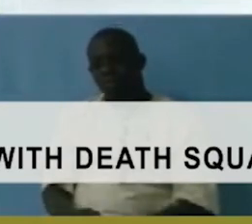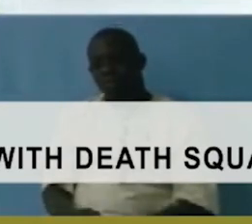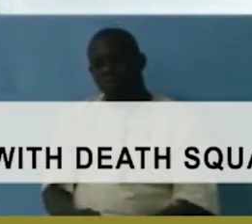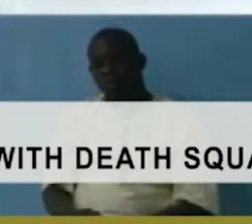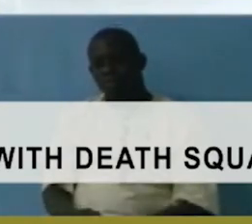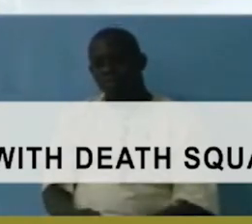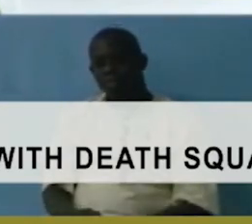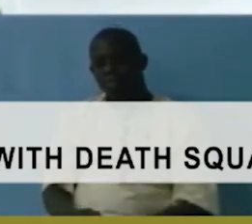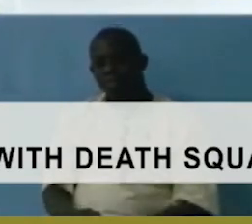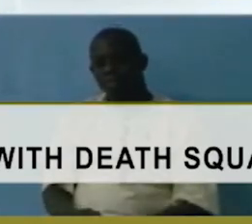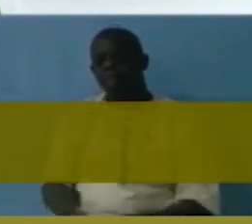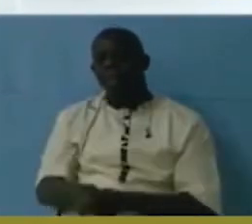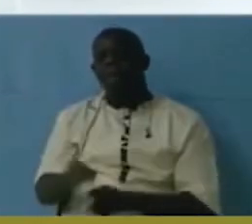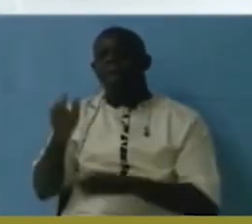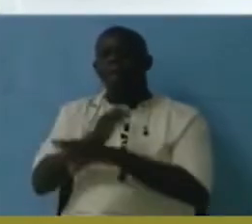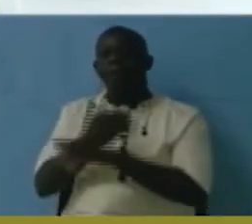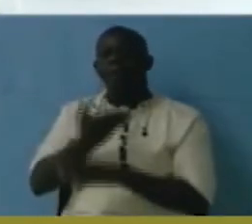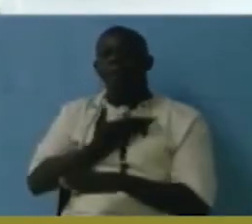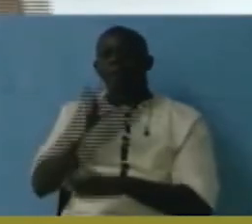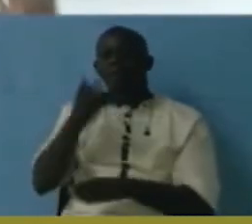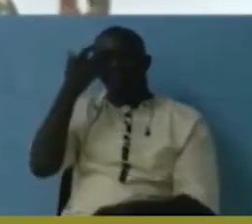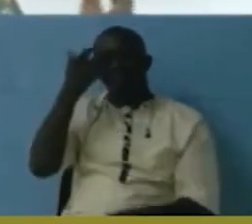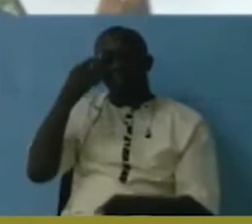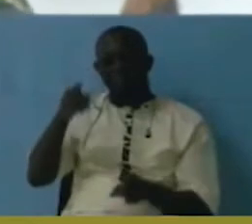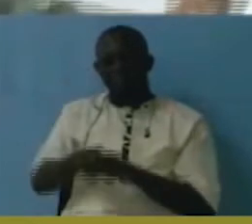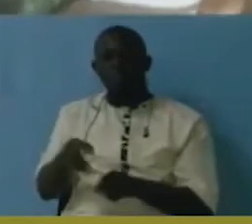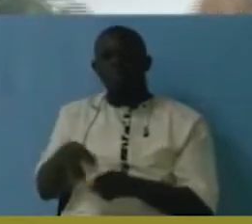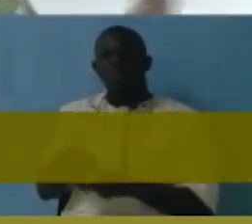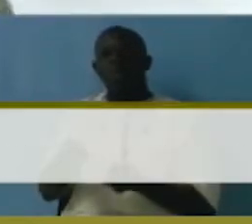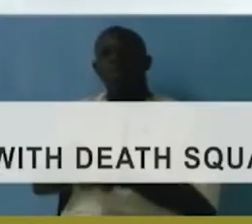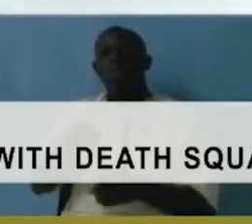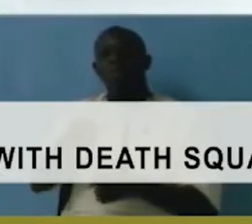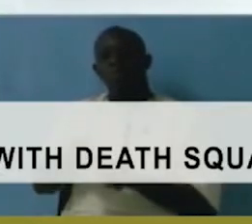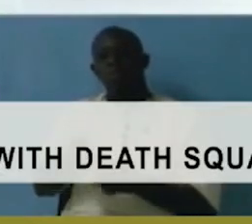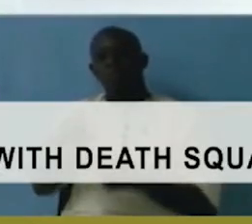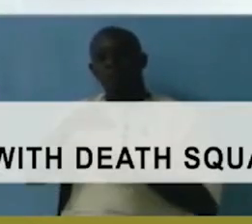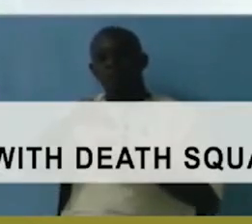Where you have these coconut palms or trees will be used, palms will be used.